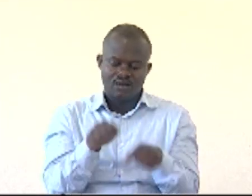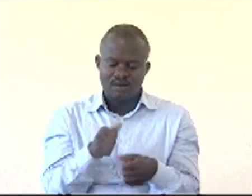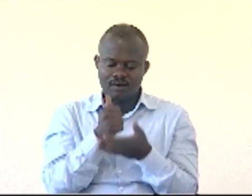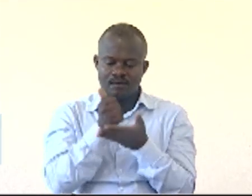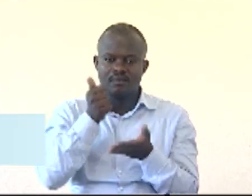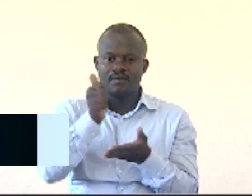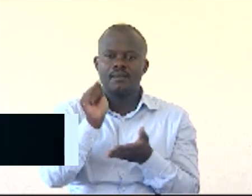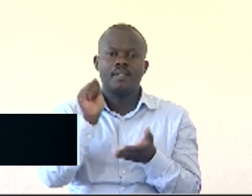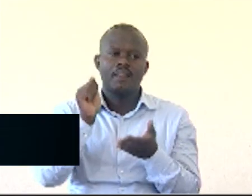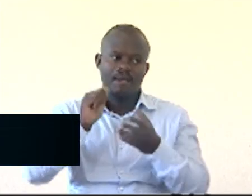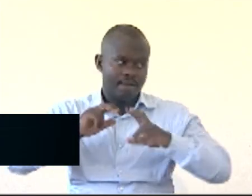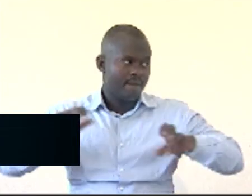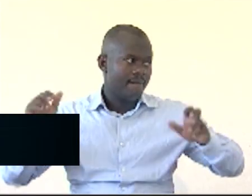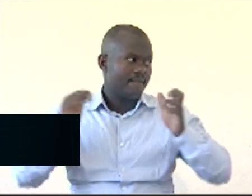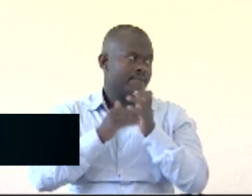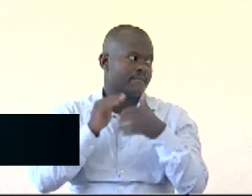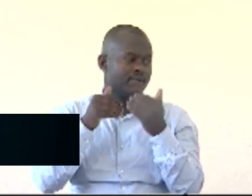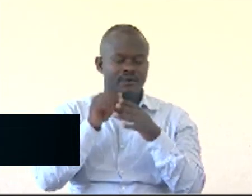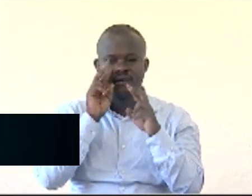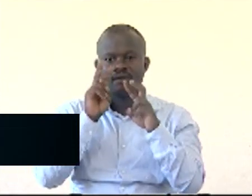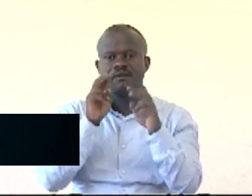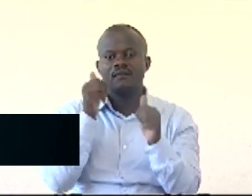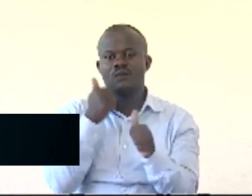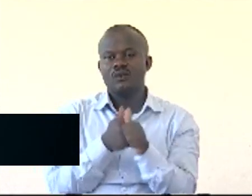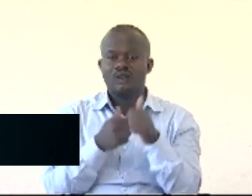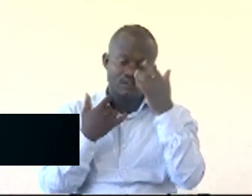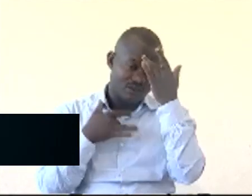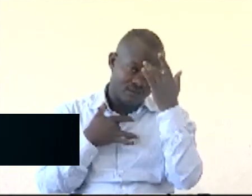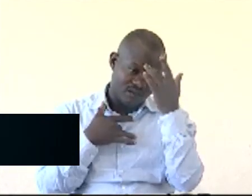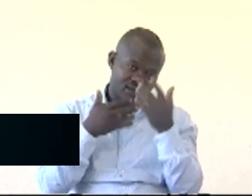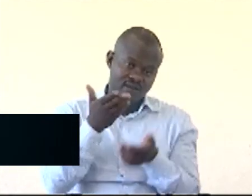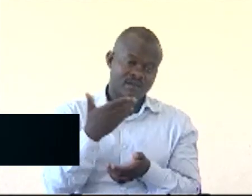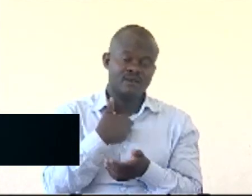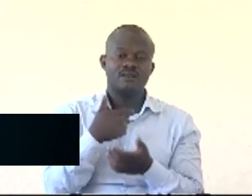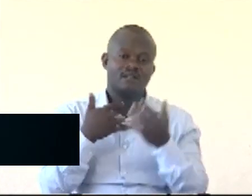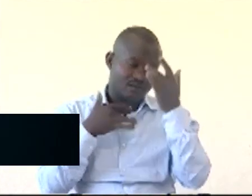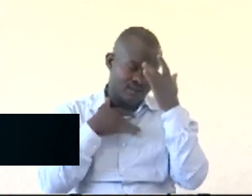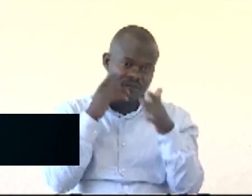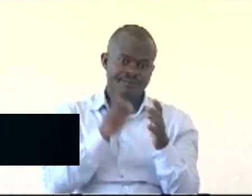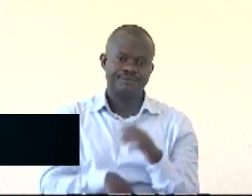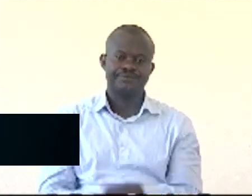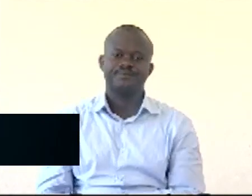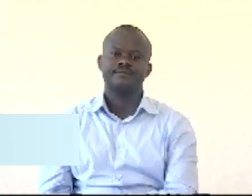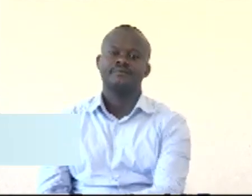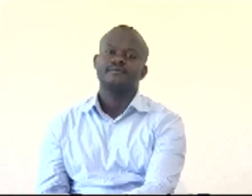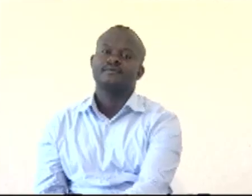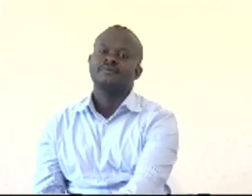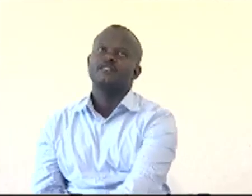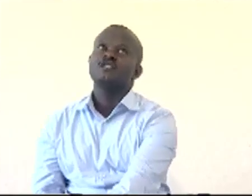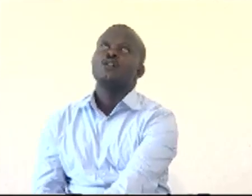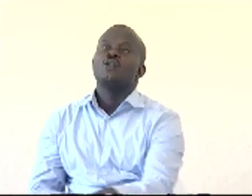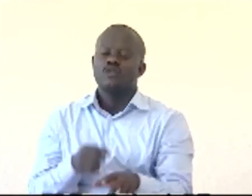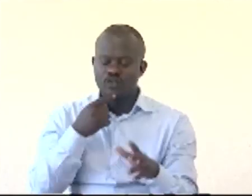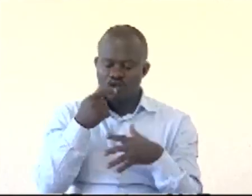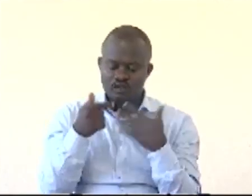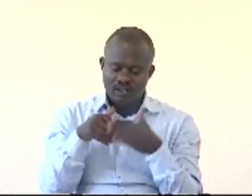do medical tests and find which disease are you suffering from. So those are